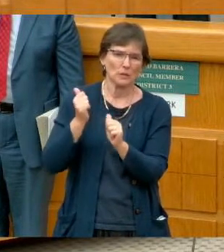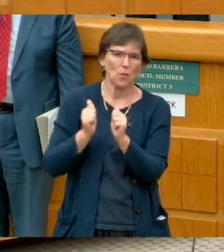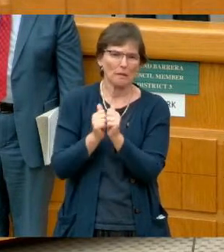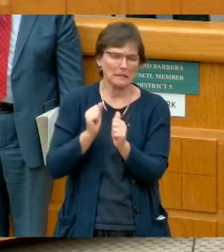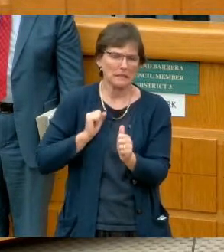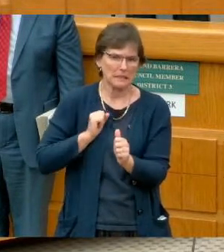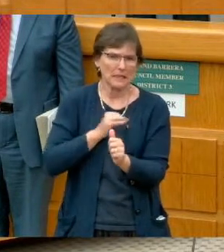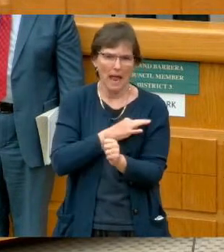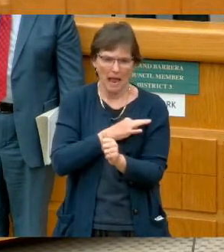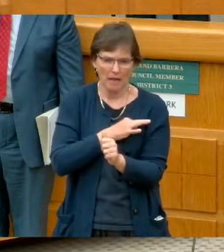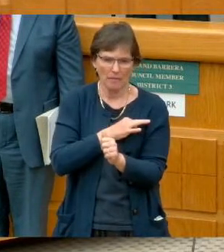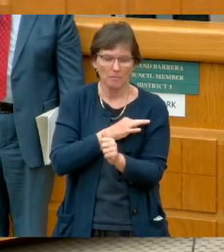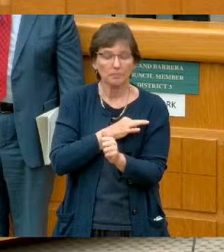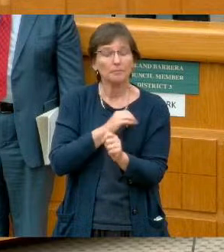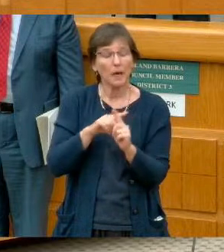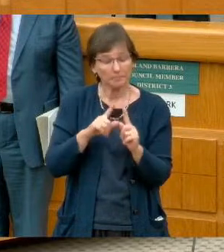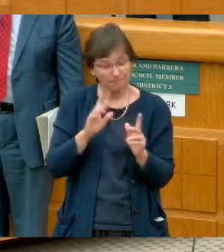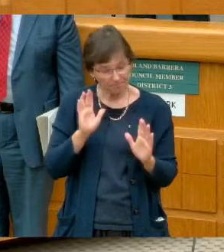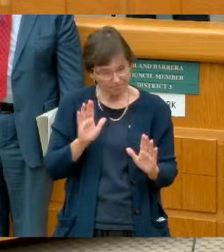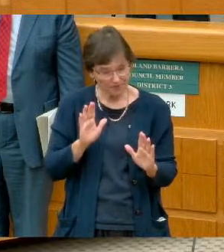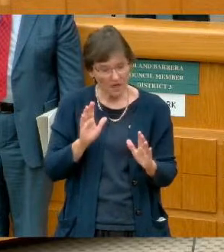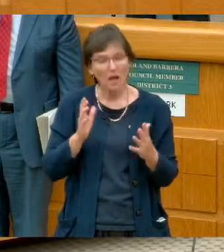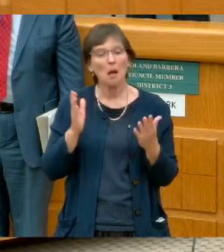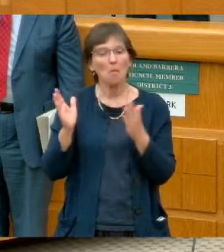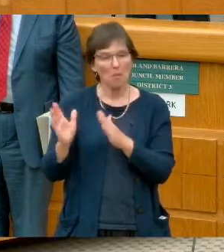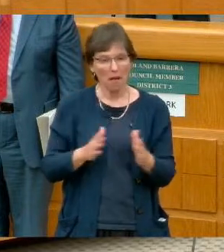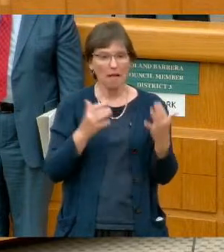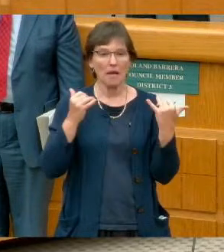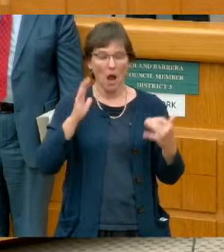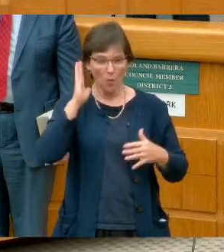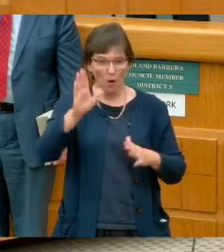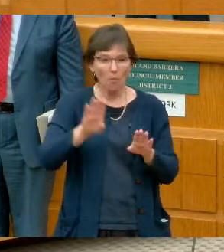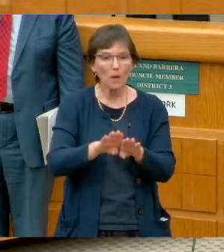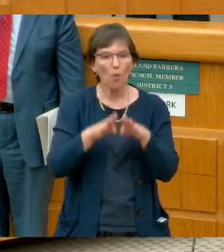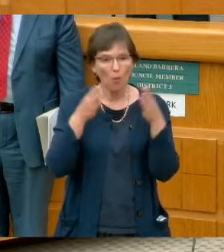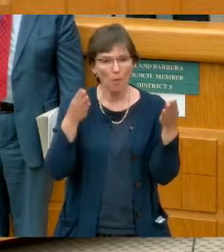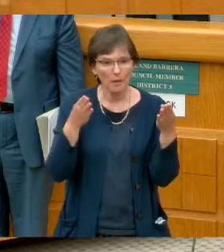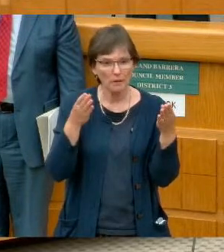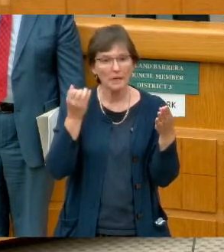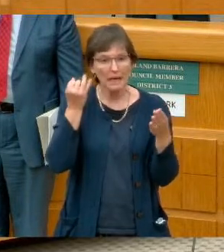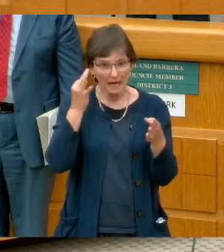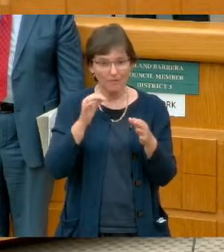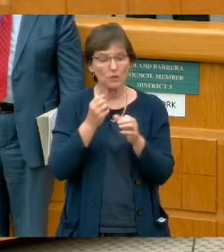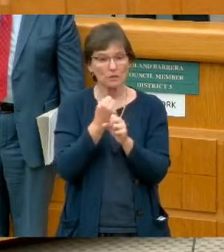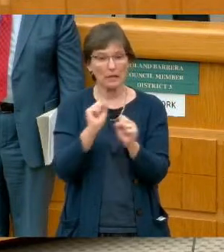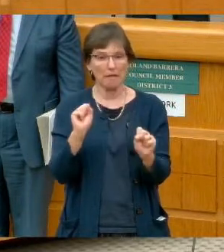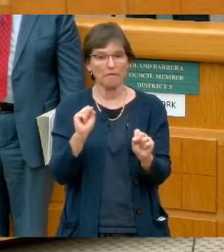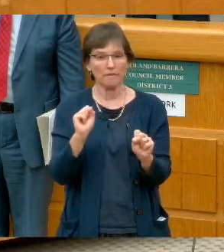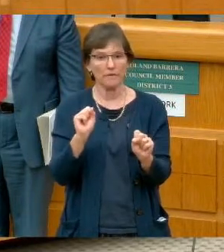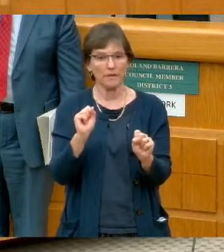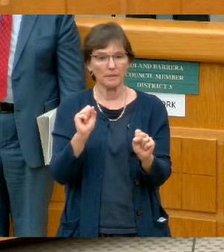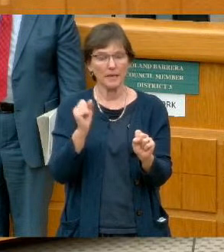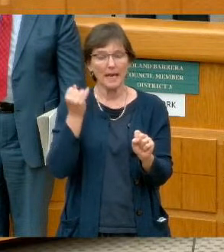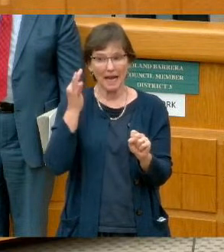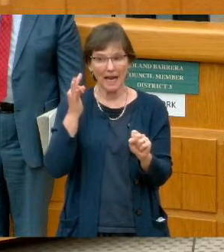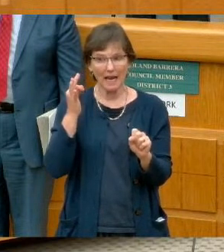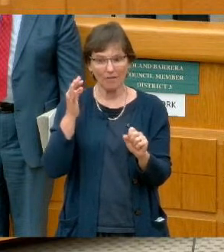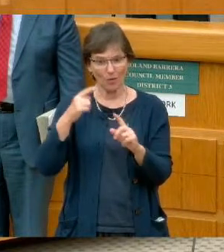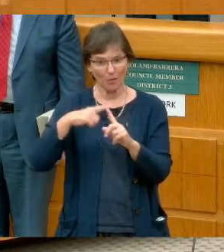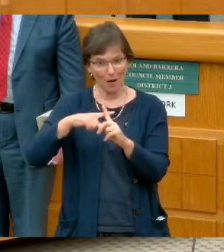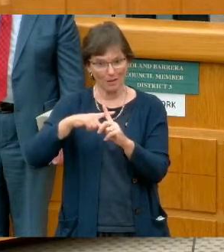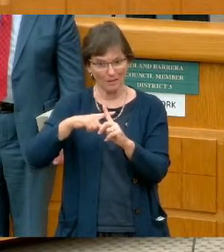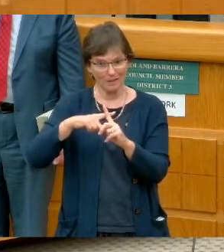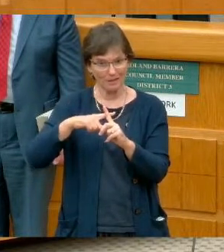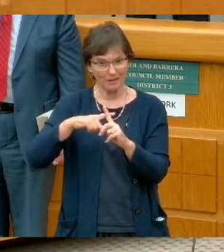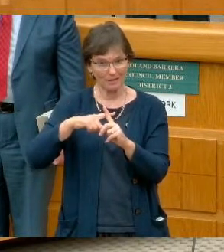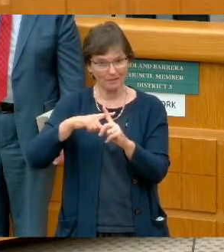cases that happened with the staff, I think, primarily. So they'll be open so long as they're safe, and if people have to be quarantined, or